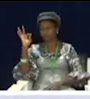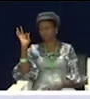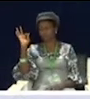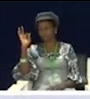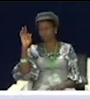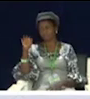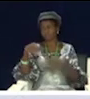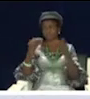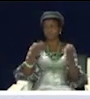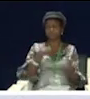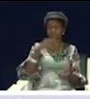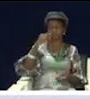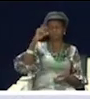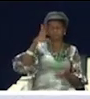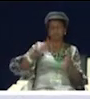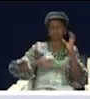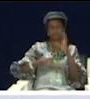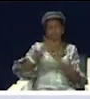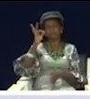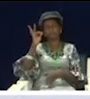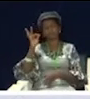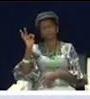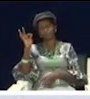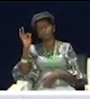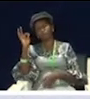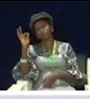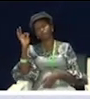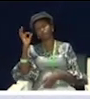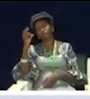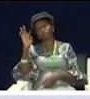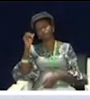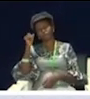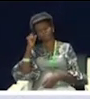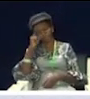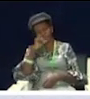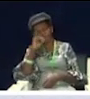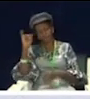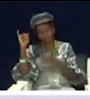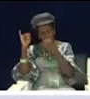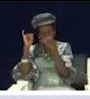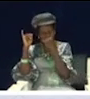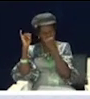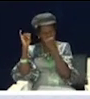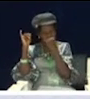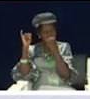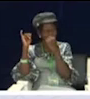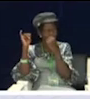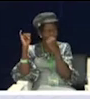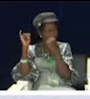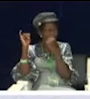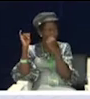Give me the spirit of understanding.